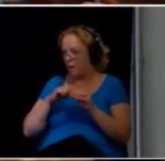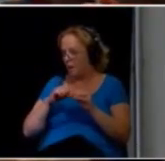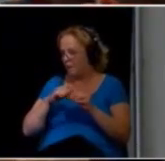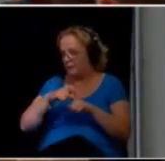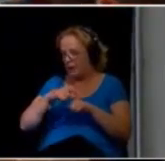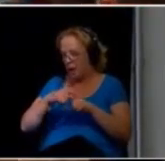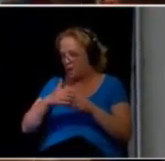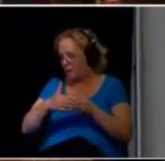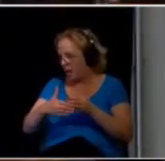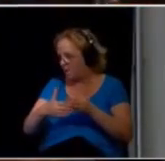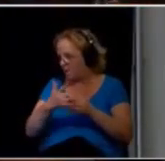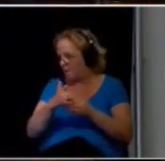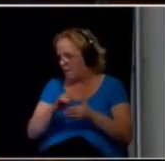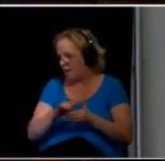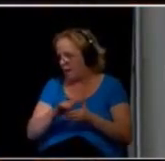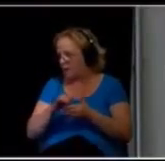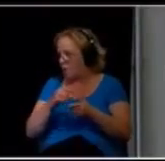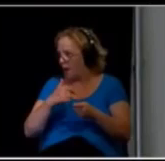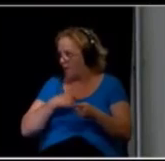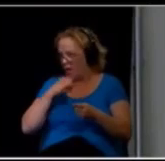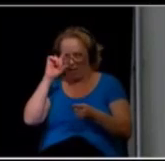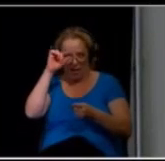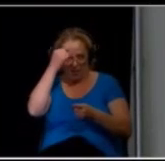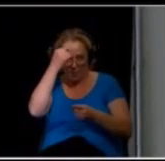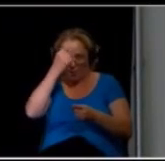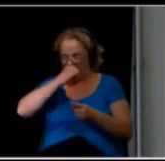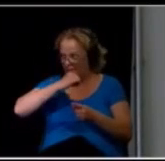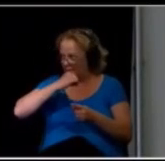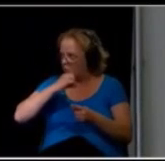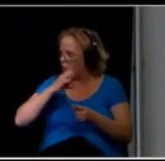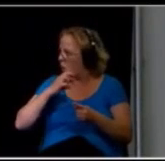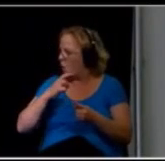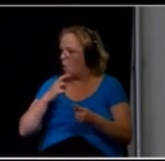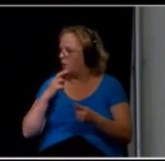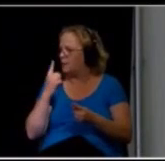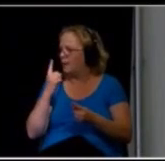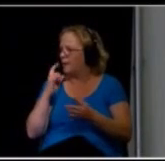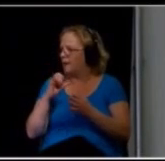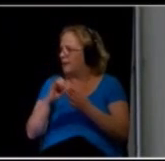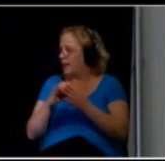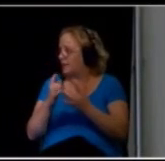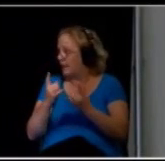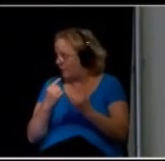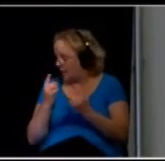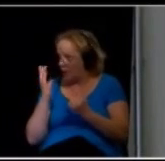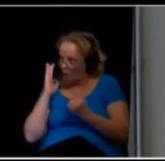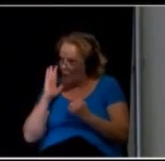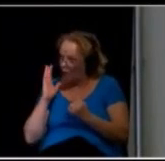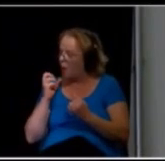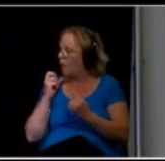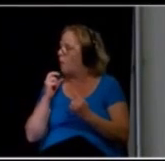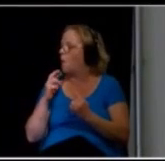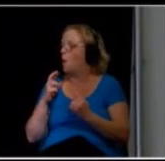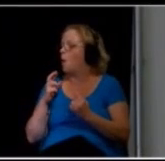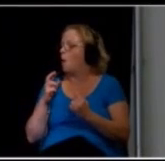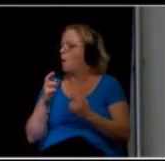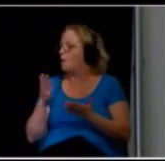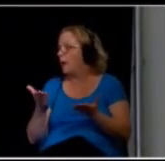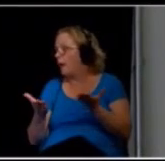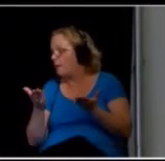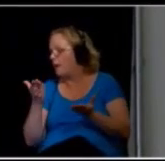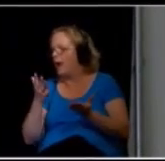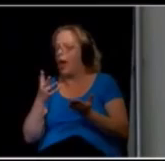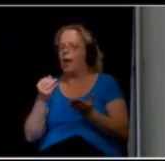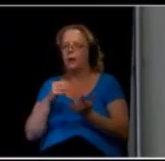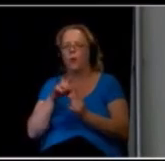some resistance from the government? Is there some hurdles, or is it something that is coming for sure? And approximately